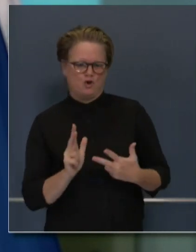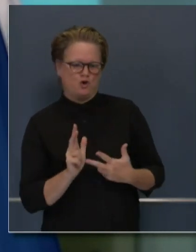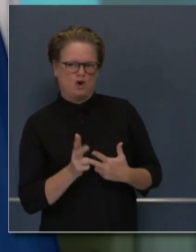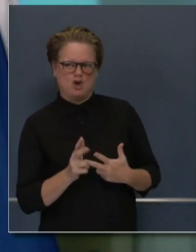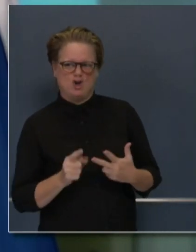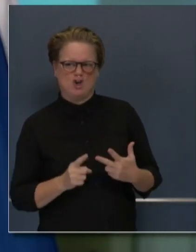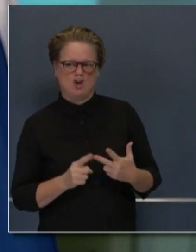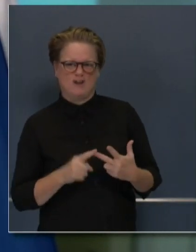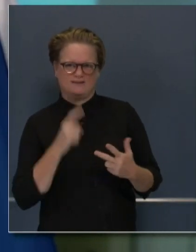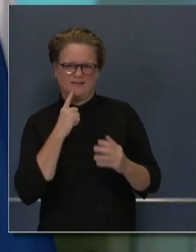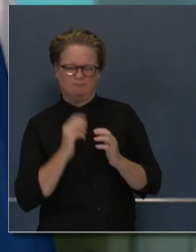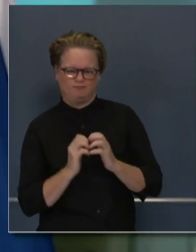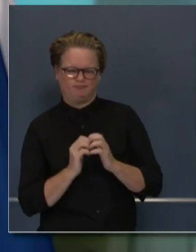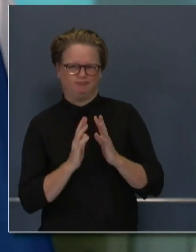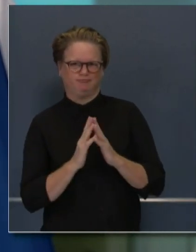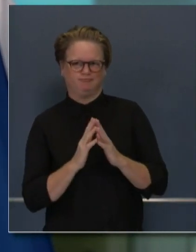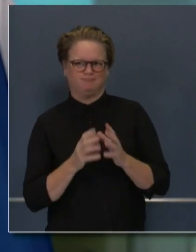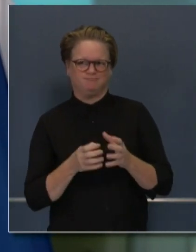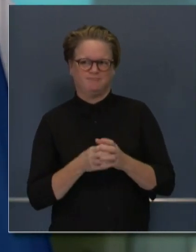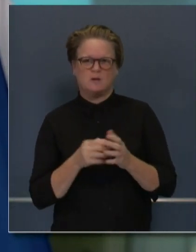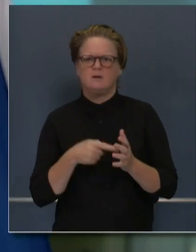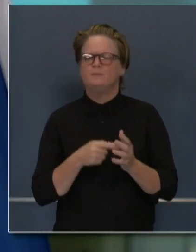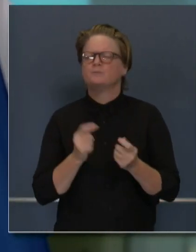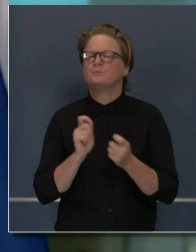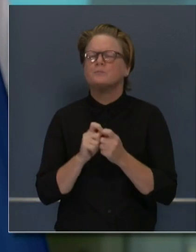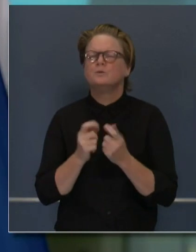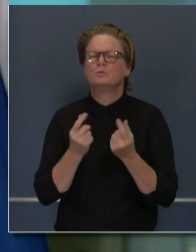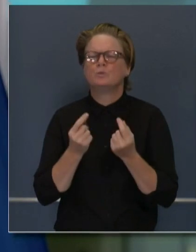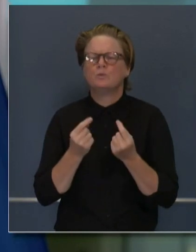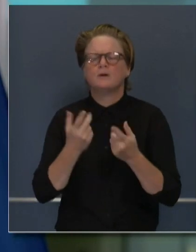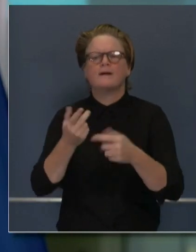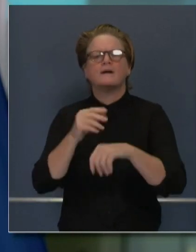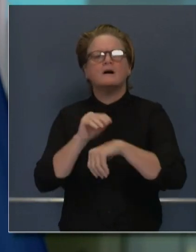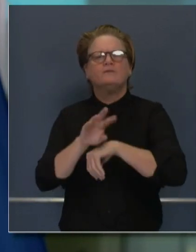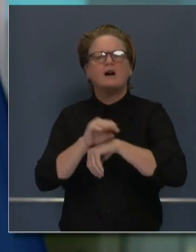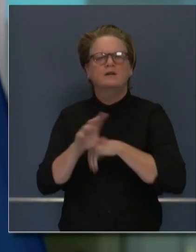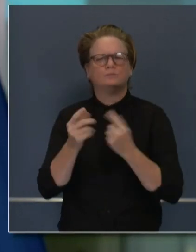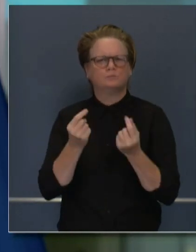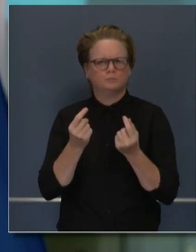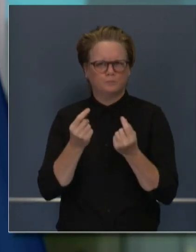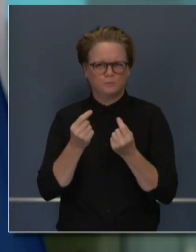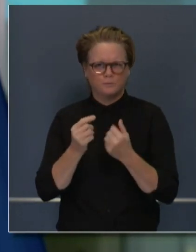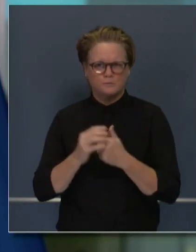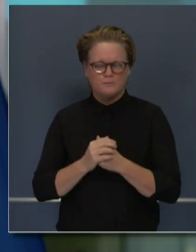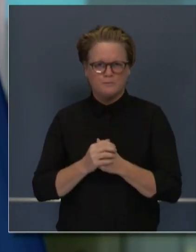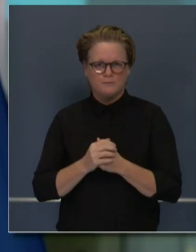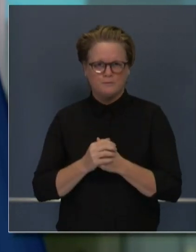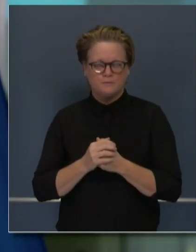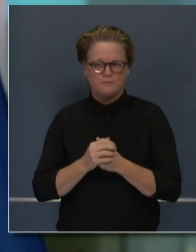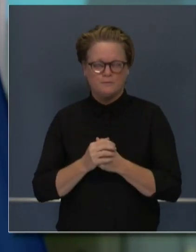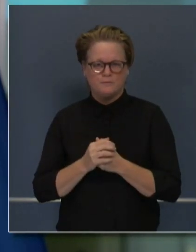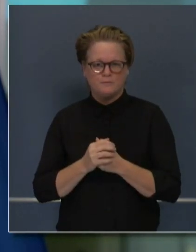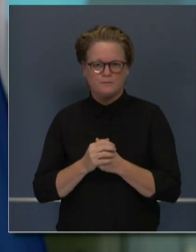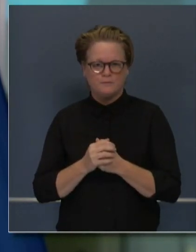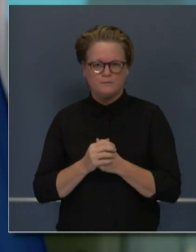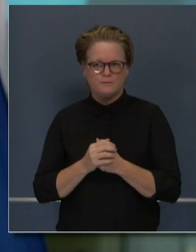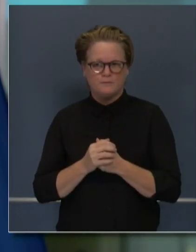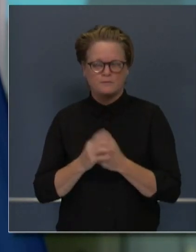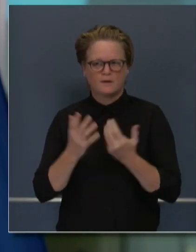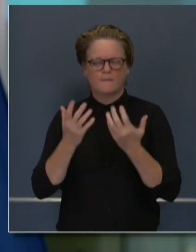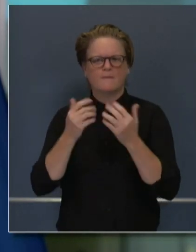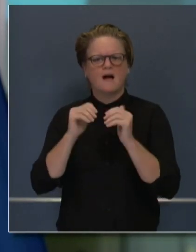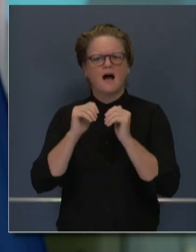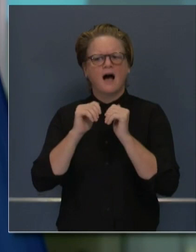to help advise more from a granular bottom-up perspective, that distribution of